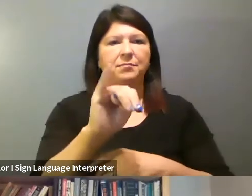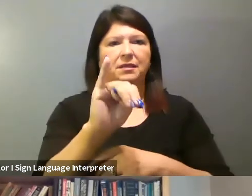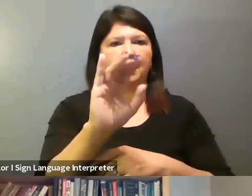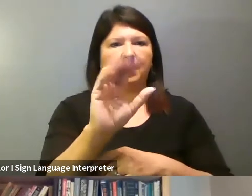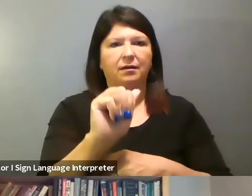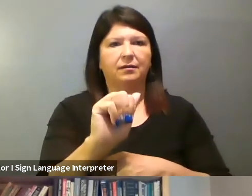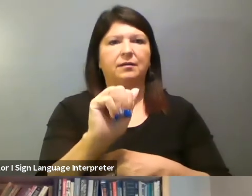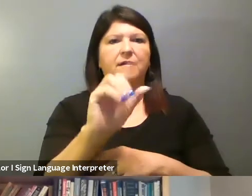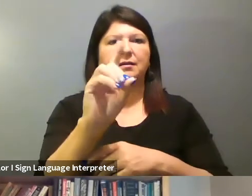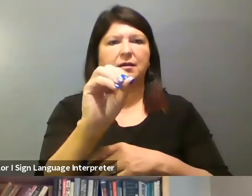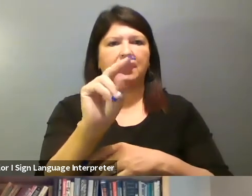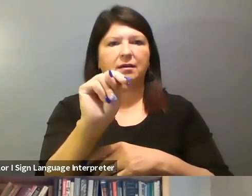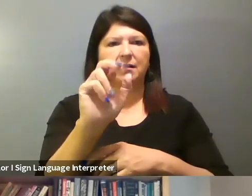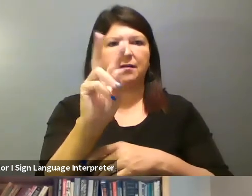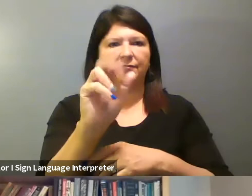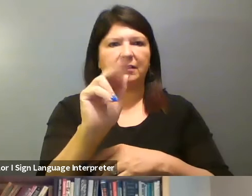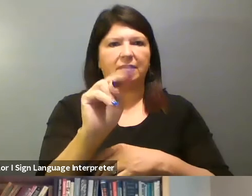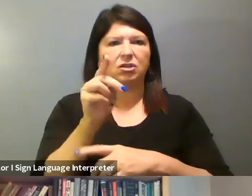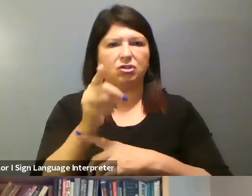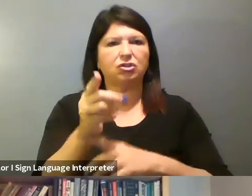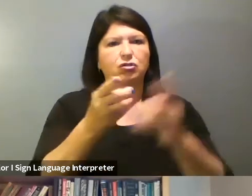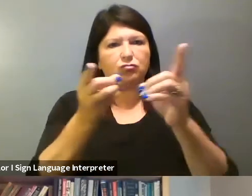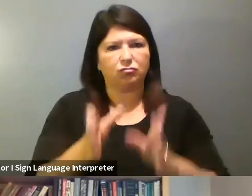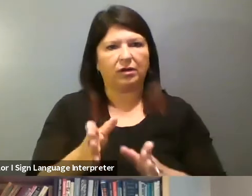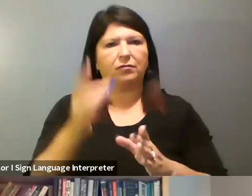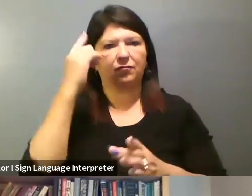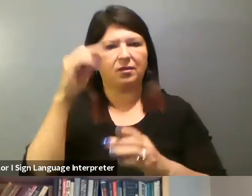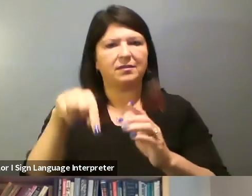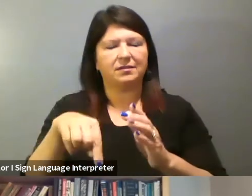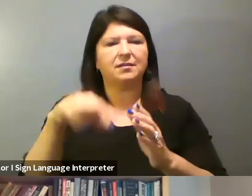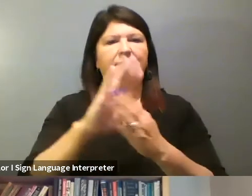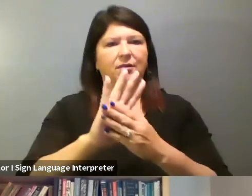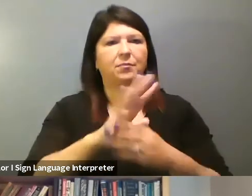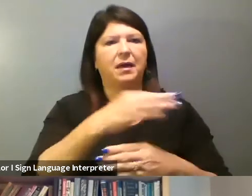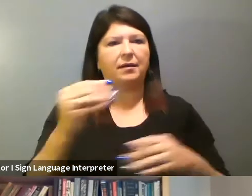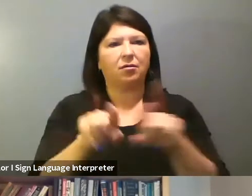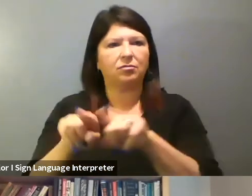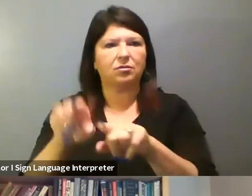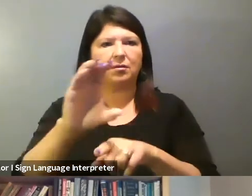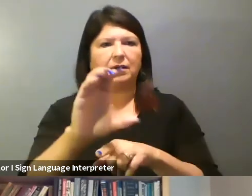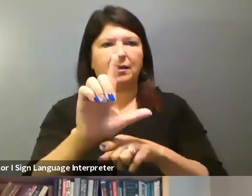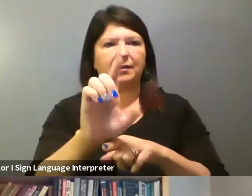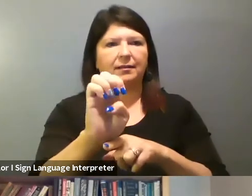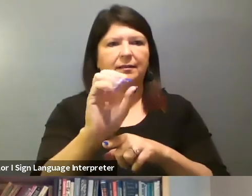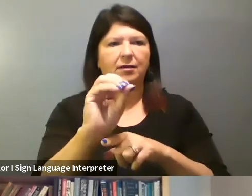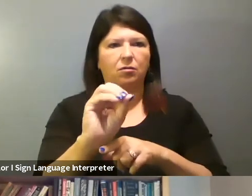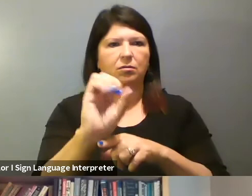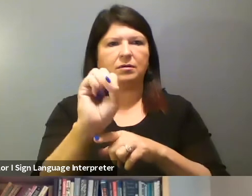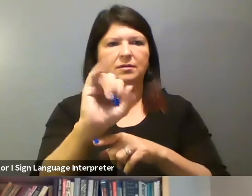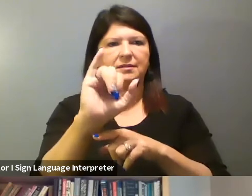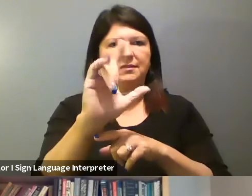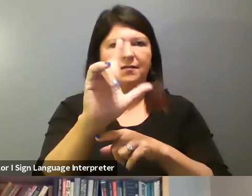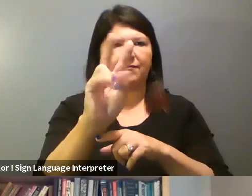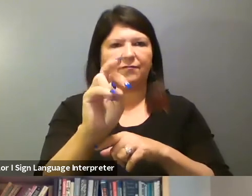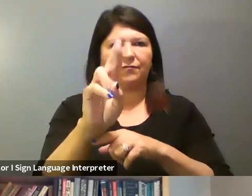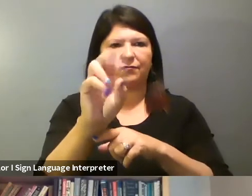And we also have one of the participants from the film, Cleo Silvers. She is a former member of the Black Panther Party and the